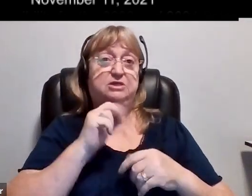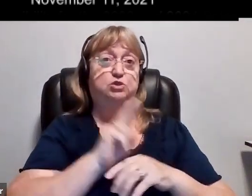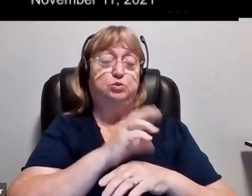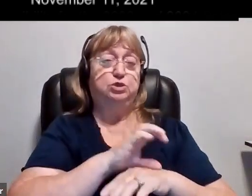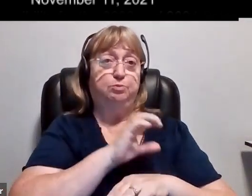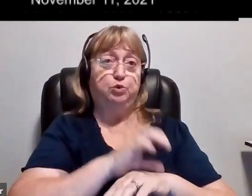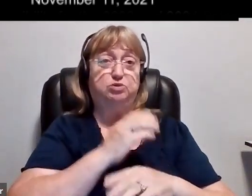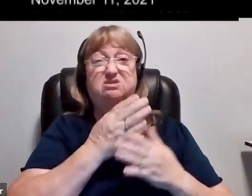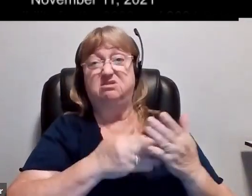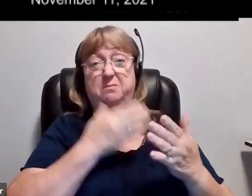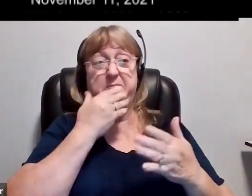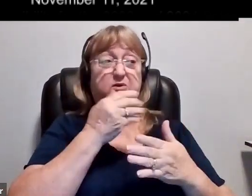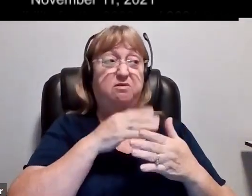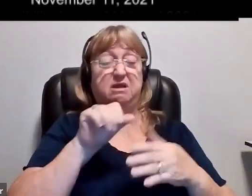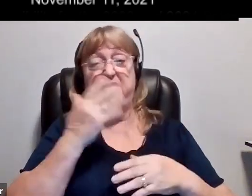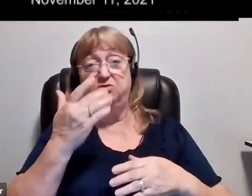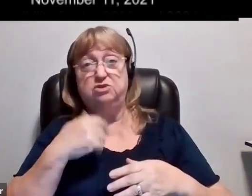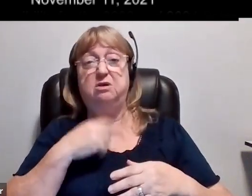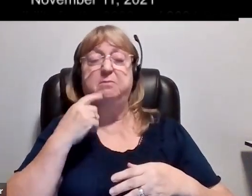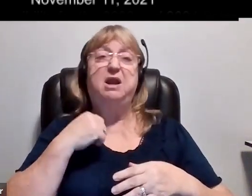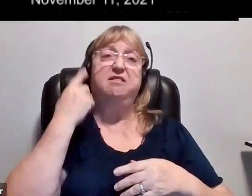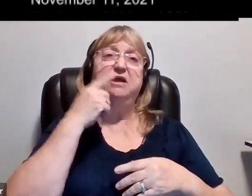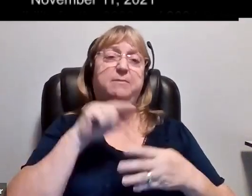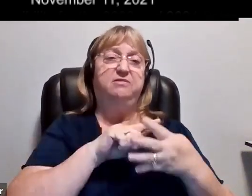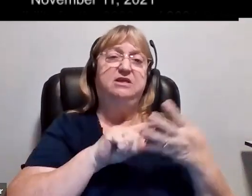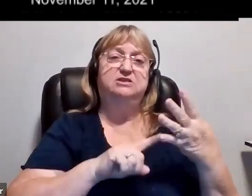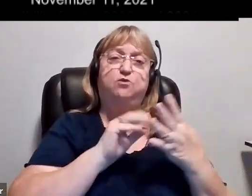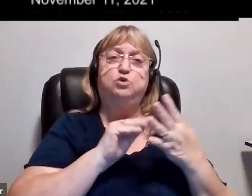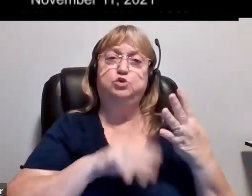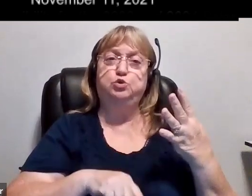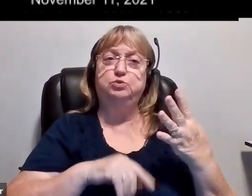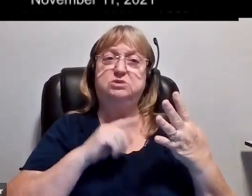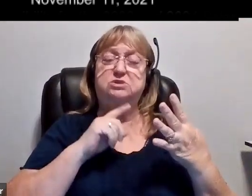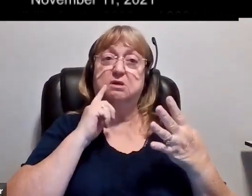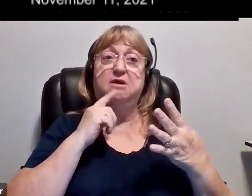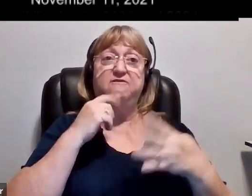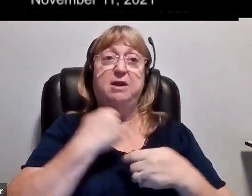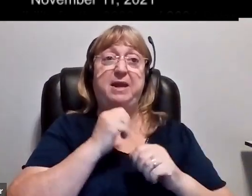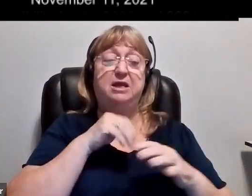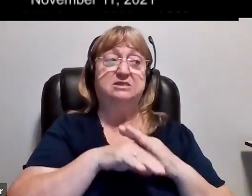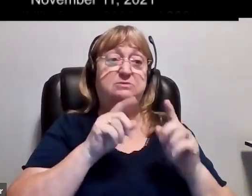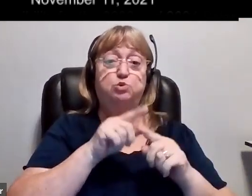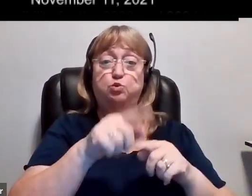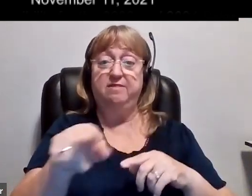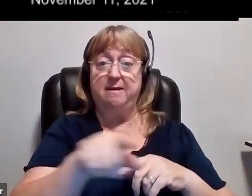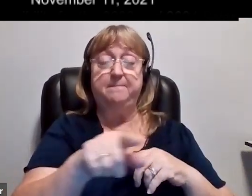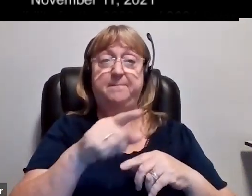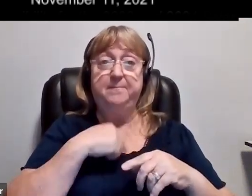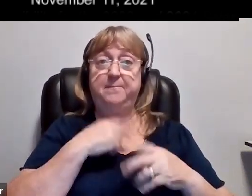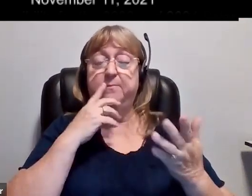if I think about these 4 students when I'm designing an online course, they make it accessible to them. It's going to be accessible to a lot of other people as